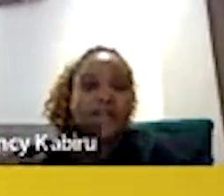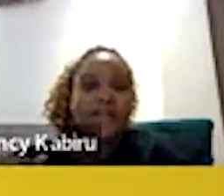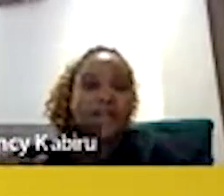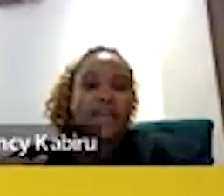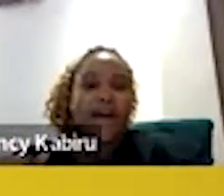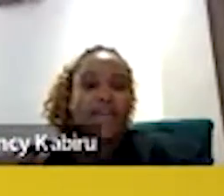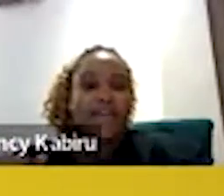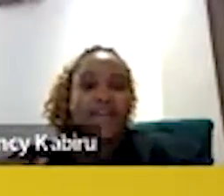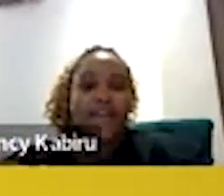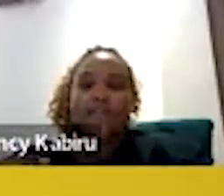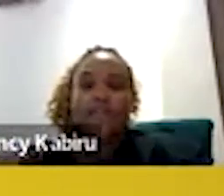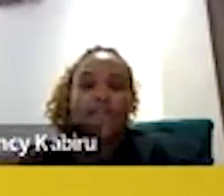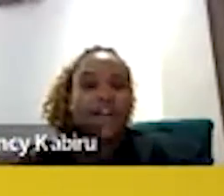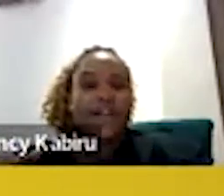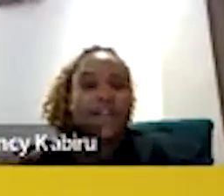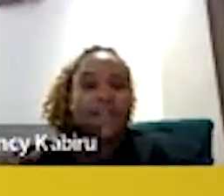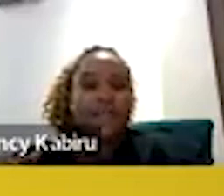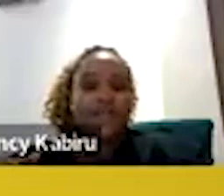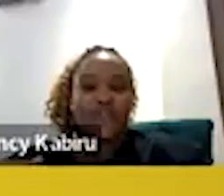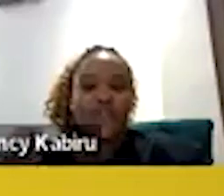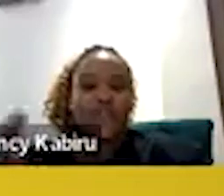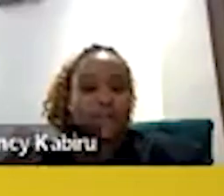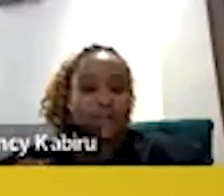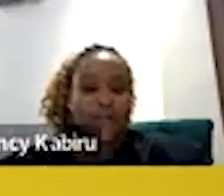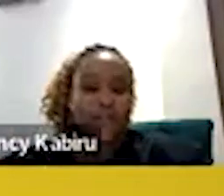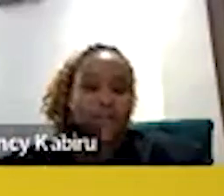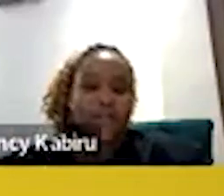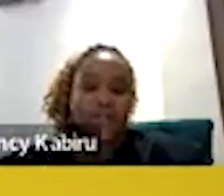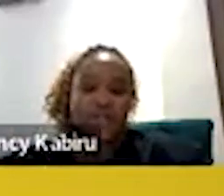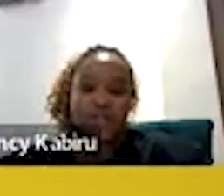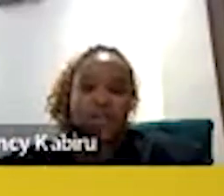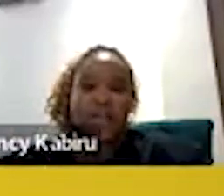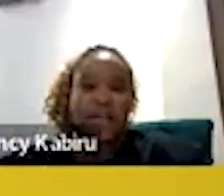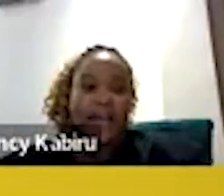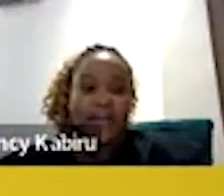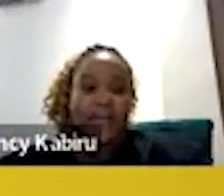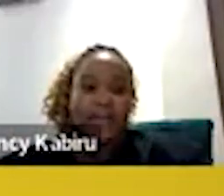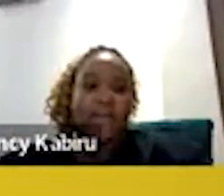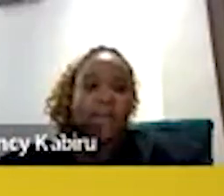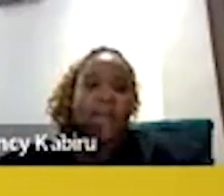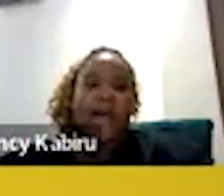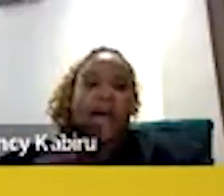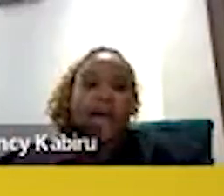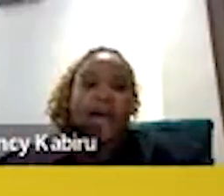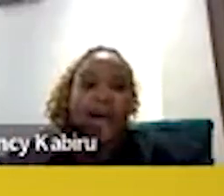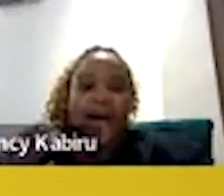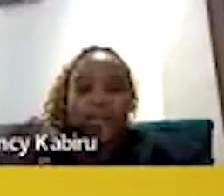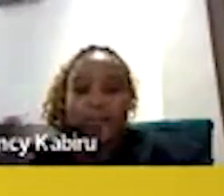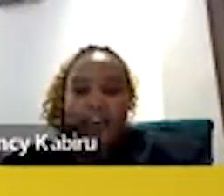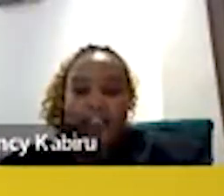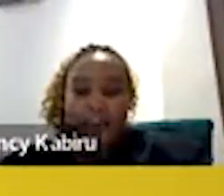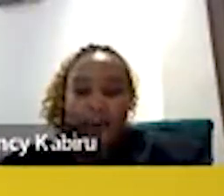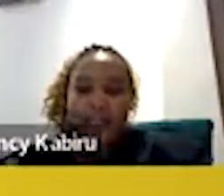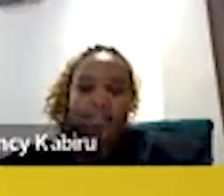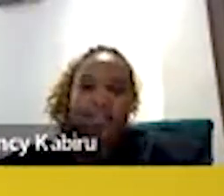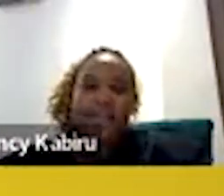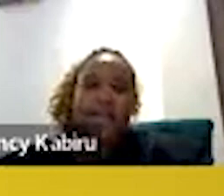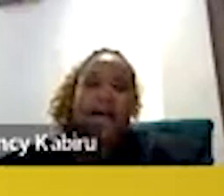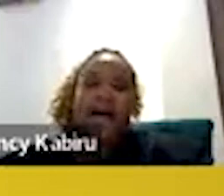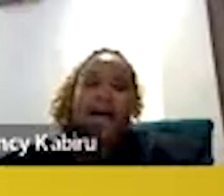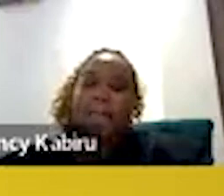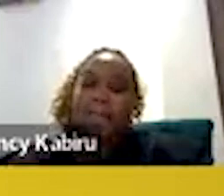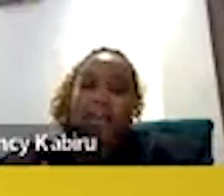When Grace calls me her friend, I feel very nice because she forms part of my social life. Have peer